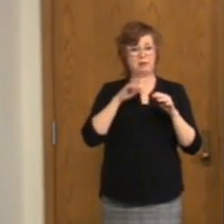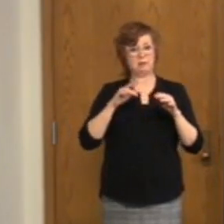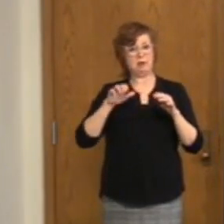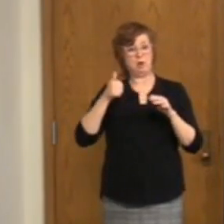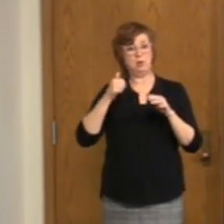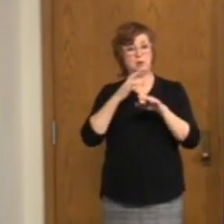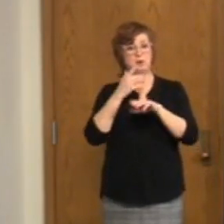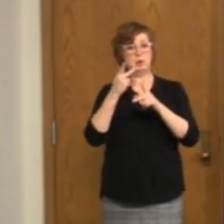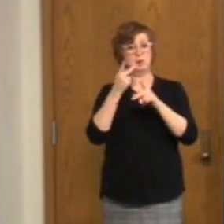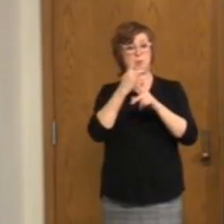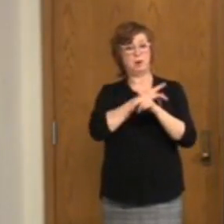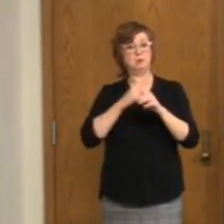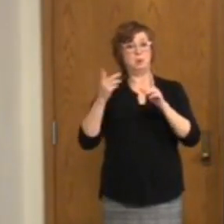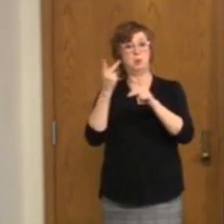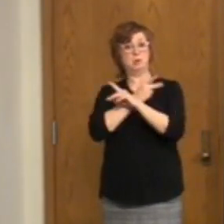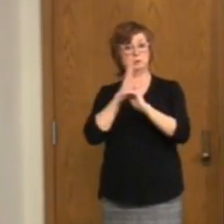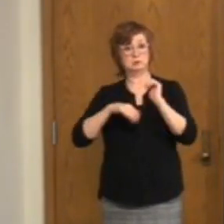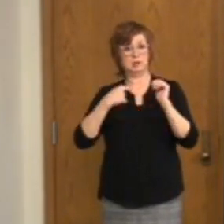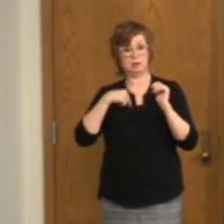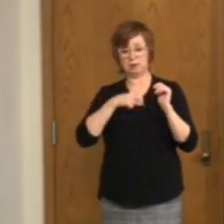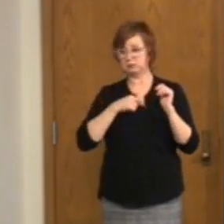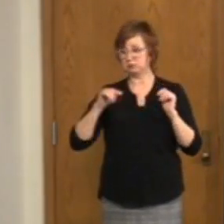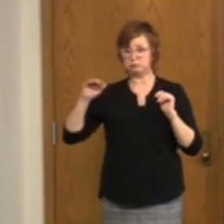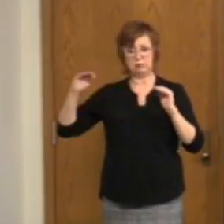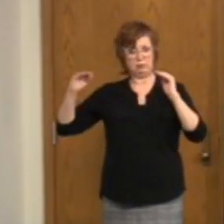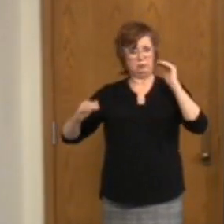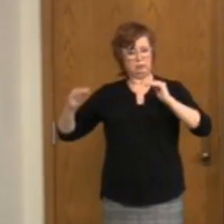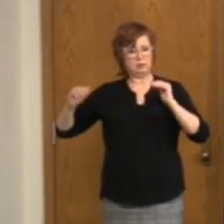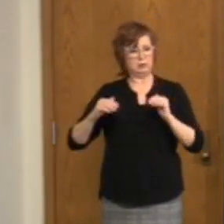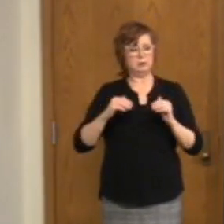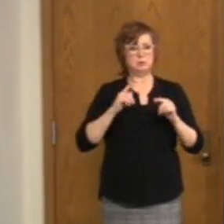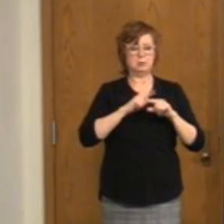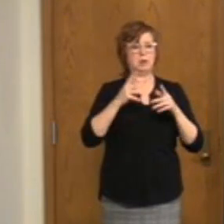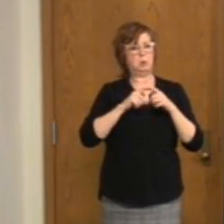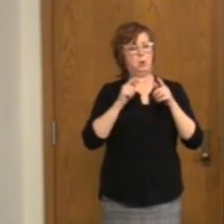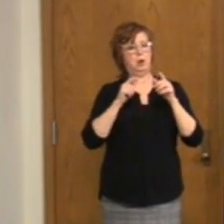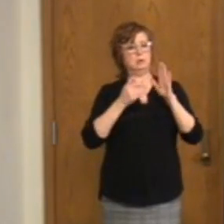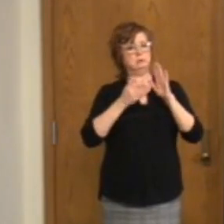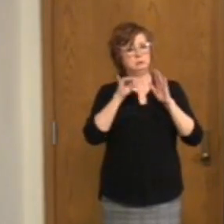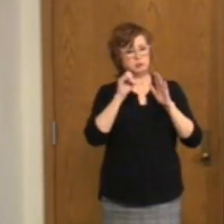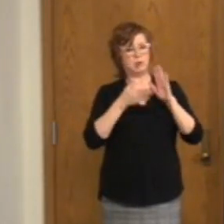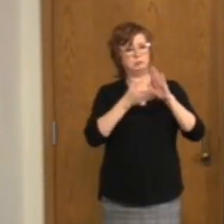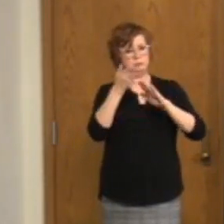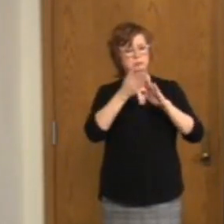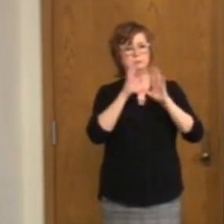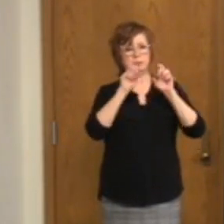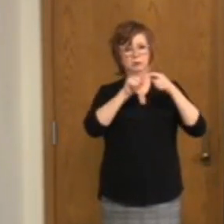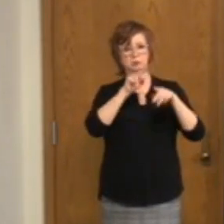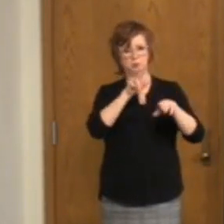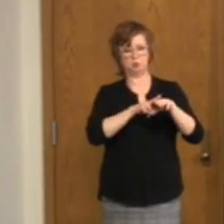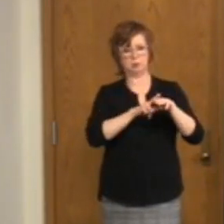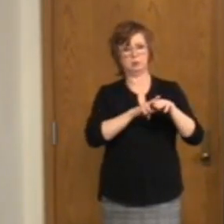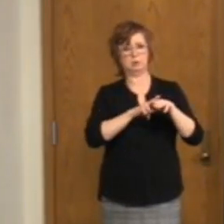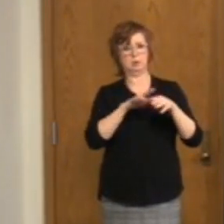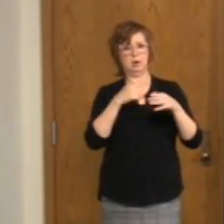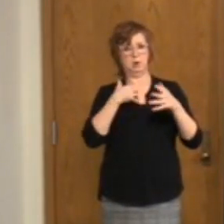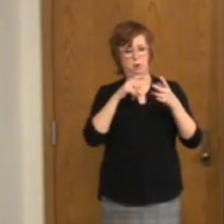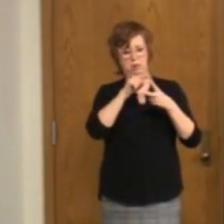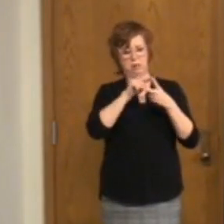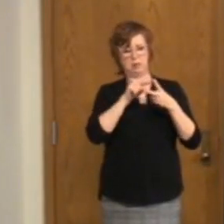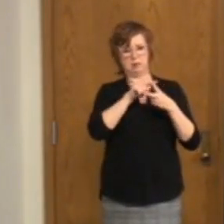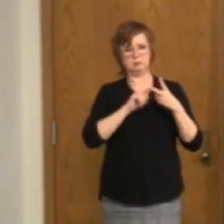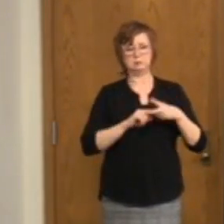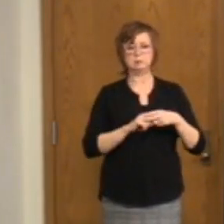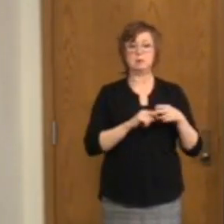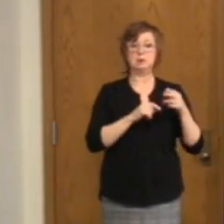working with all of the relevant industries across Saskatchewan to ensure that those jobs do return to our communities here. So we're going to support